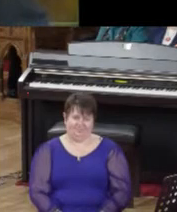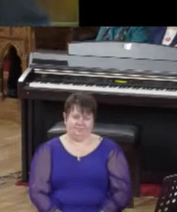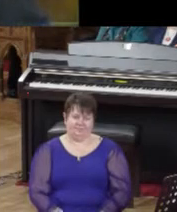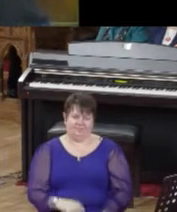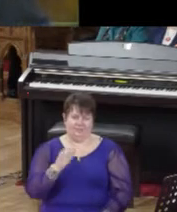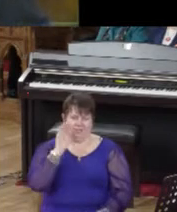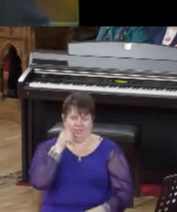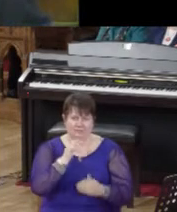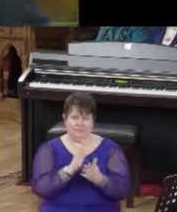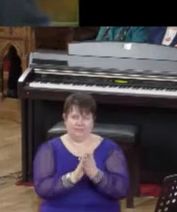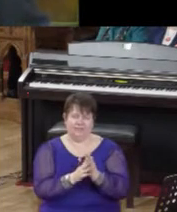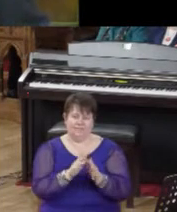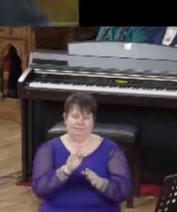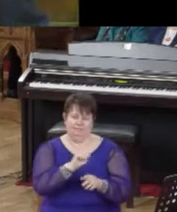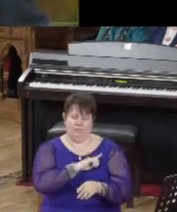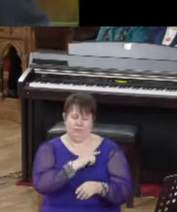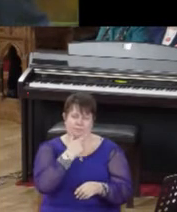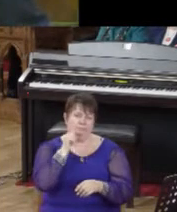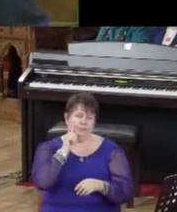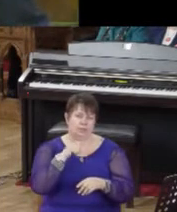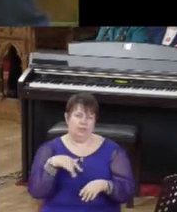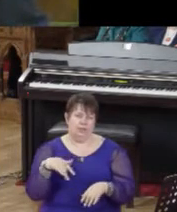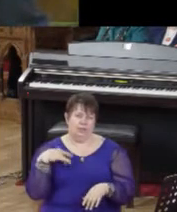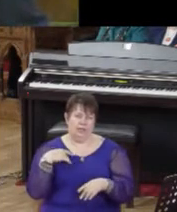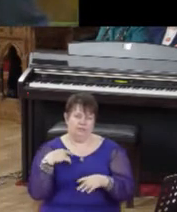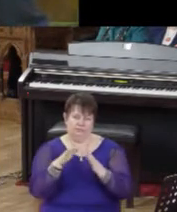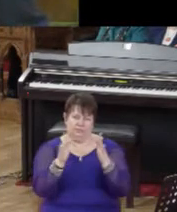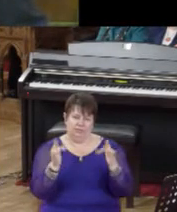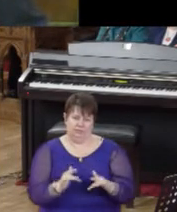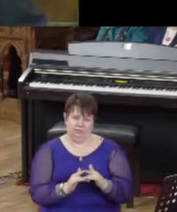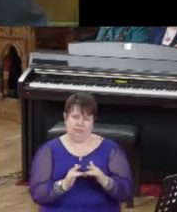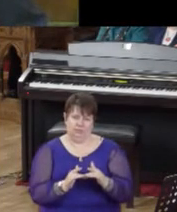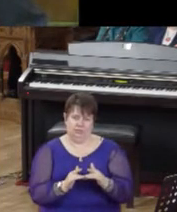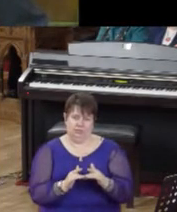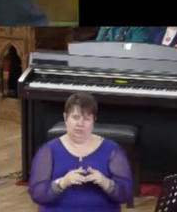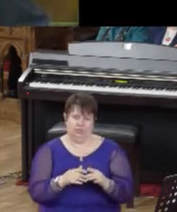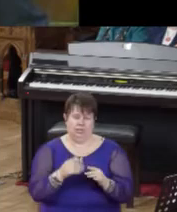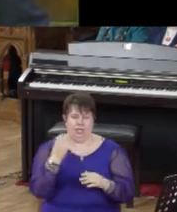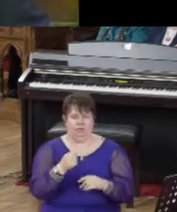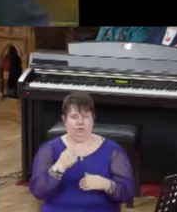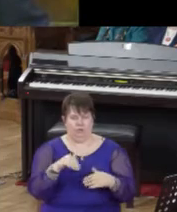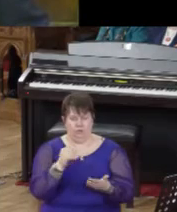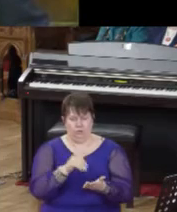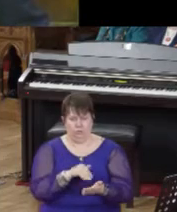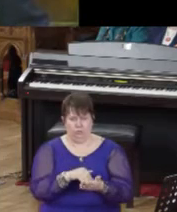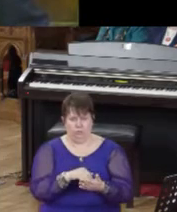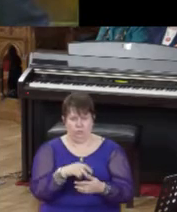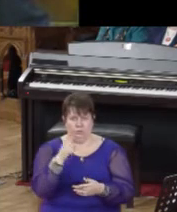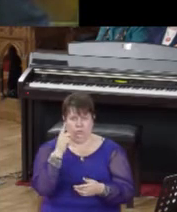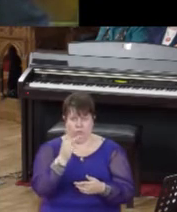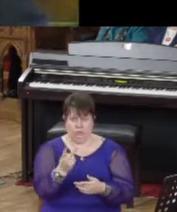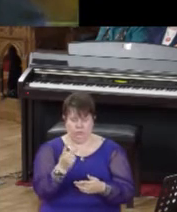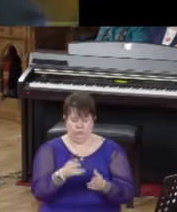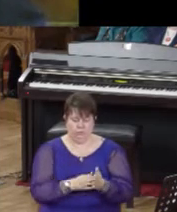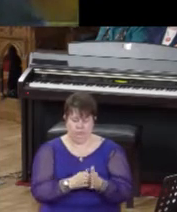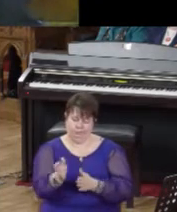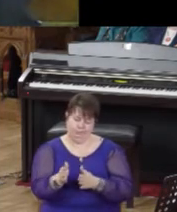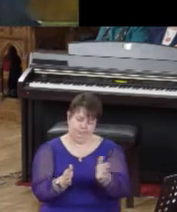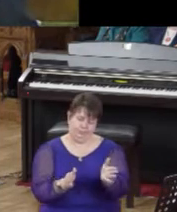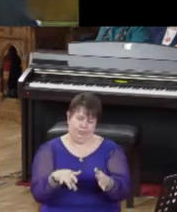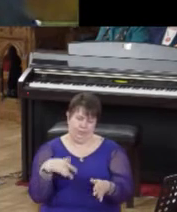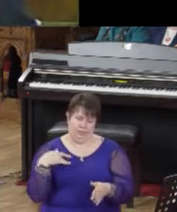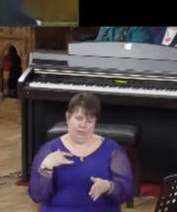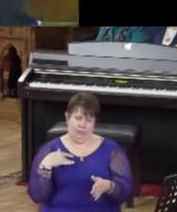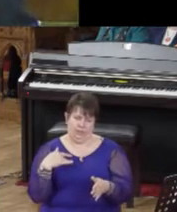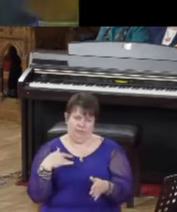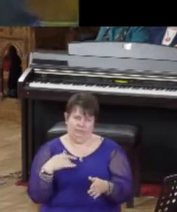for those who watch our live stream. Now, we've actually got two live streams this morning. For the last 3 years, we've had one live stream. Now,